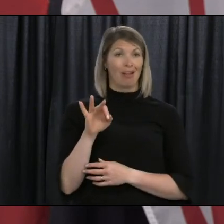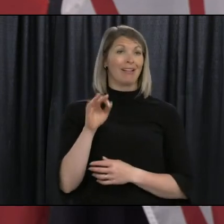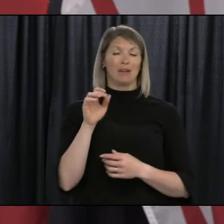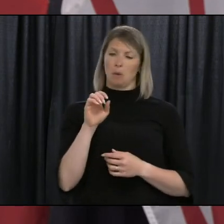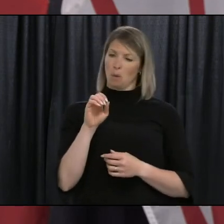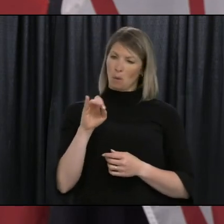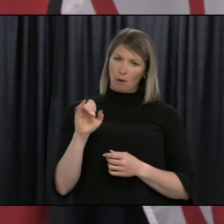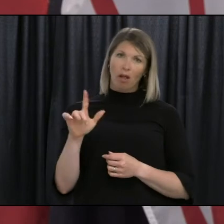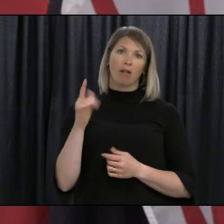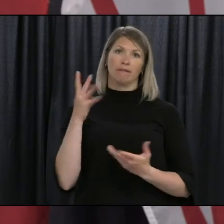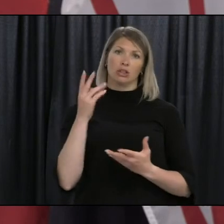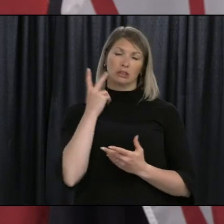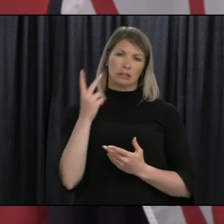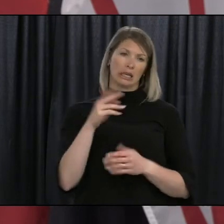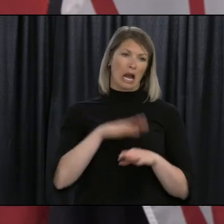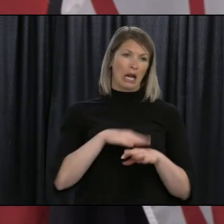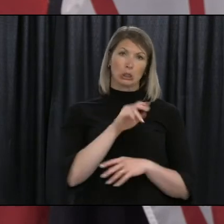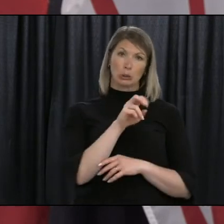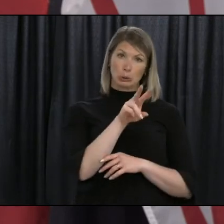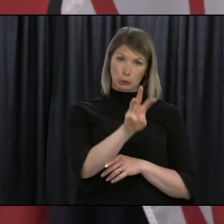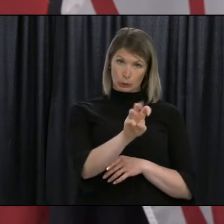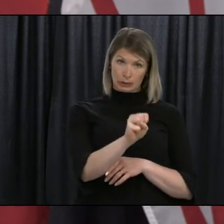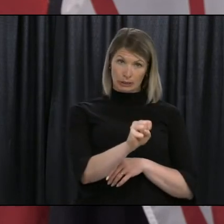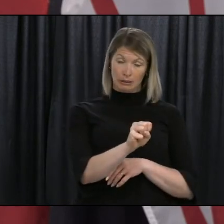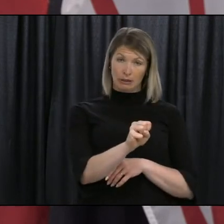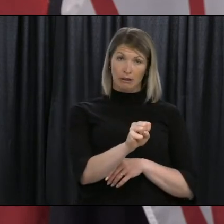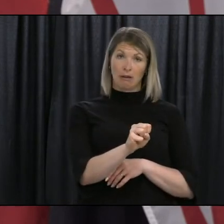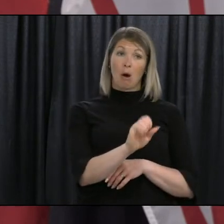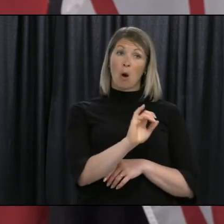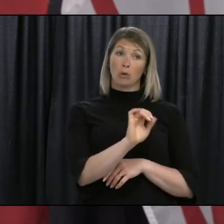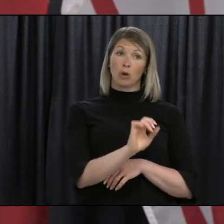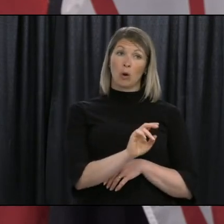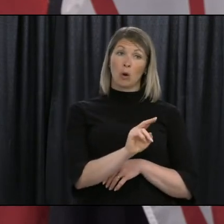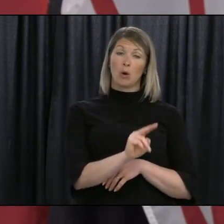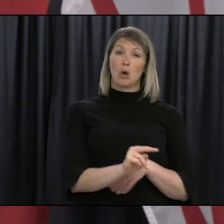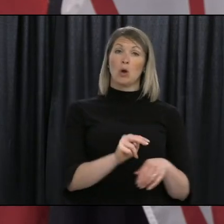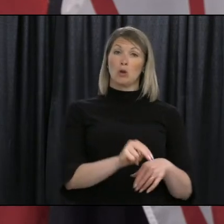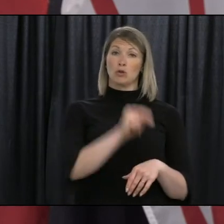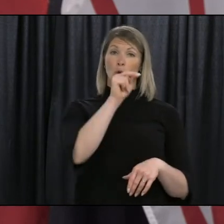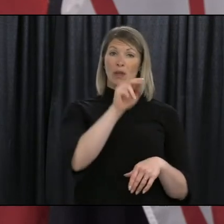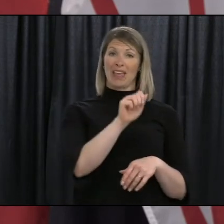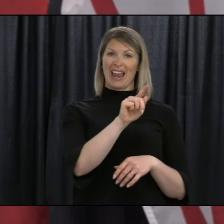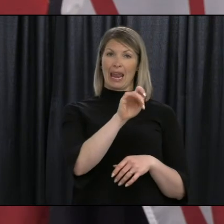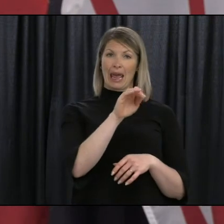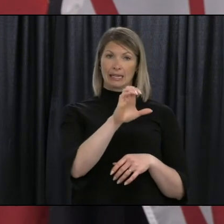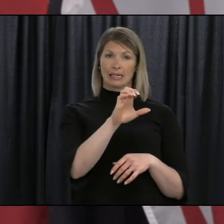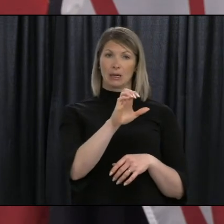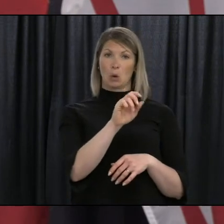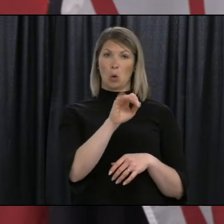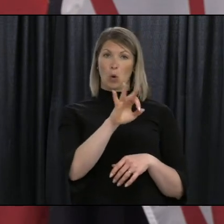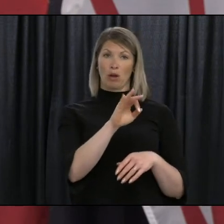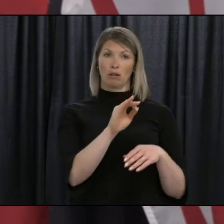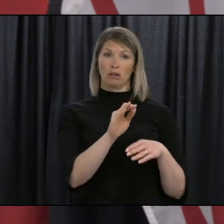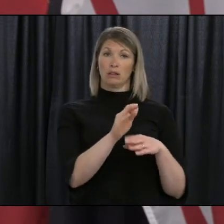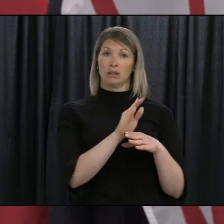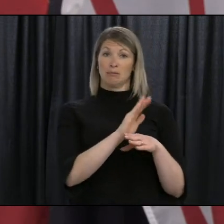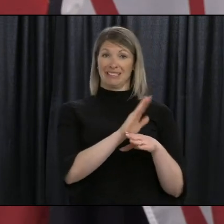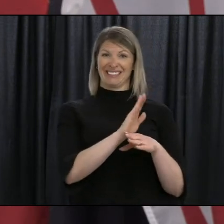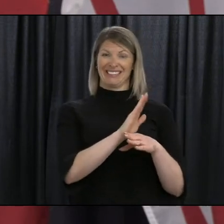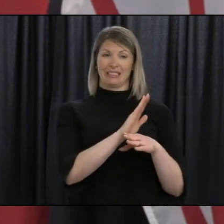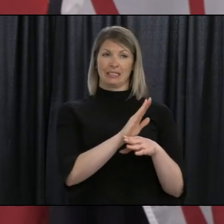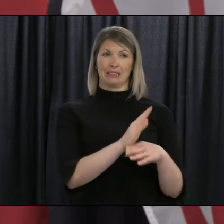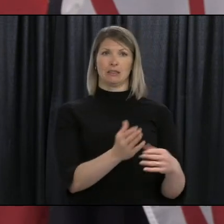seen in the news the North Atlantic Oil Refinery, as an example, a very large employer for the first